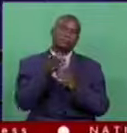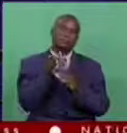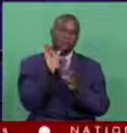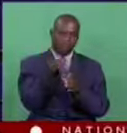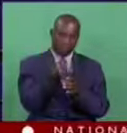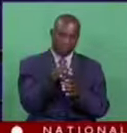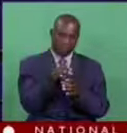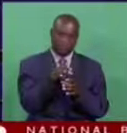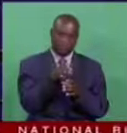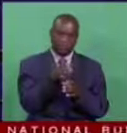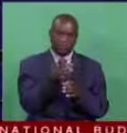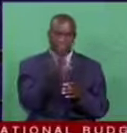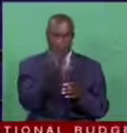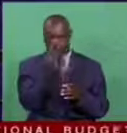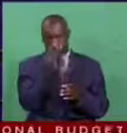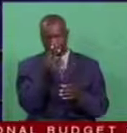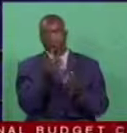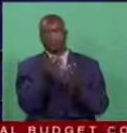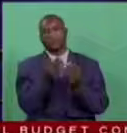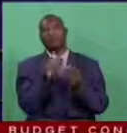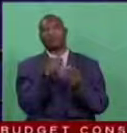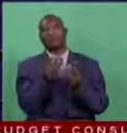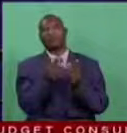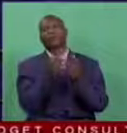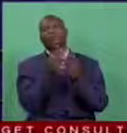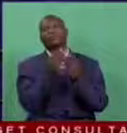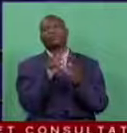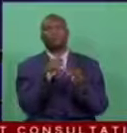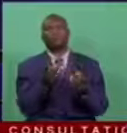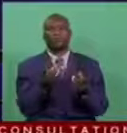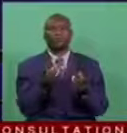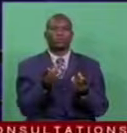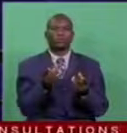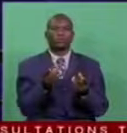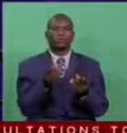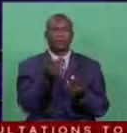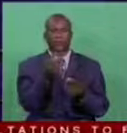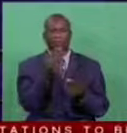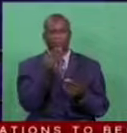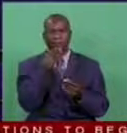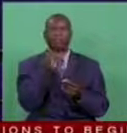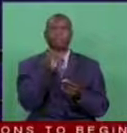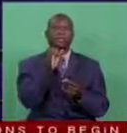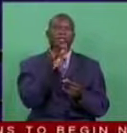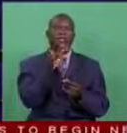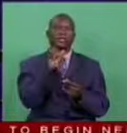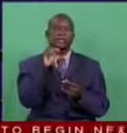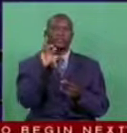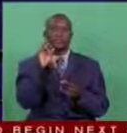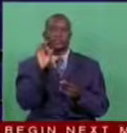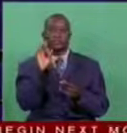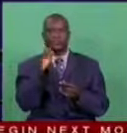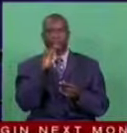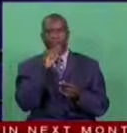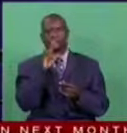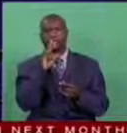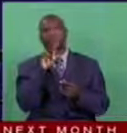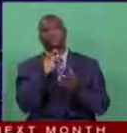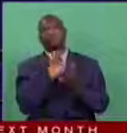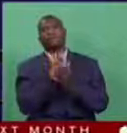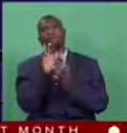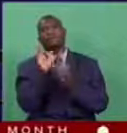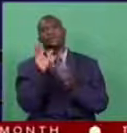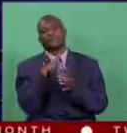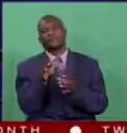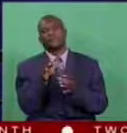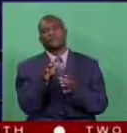does the UN propose to deal with such conflicts? So basically through the SDGs, you will notice that in 2015 at the General Assembly,